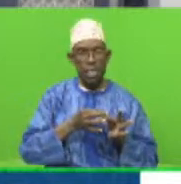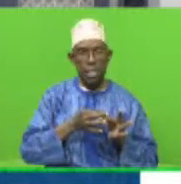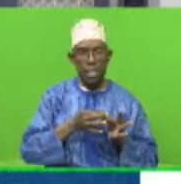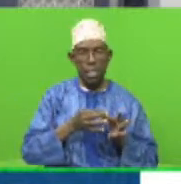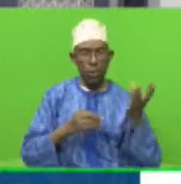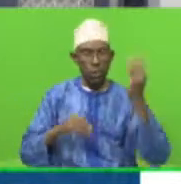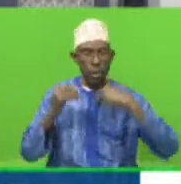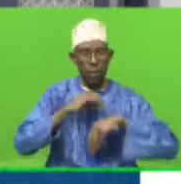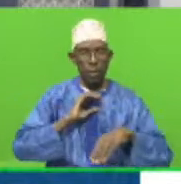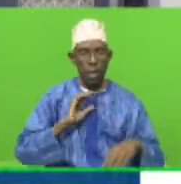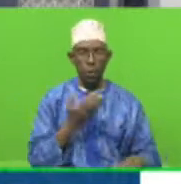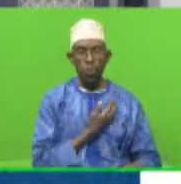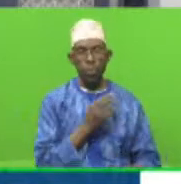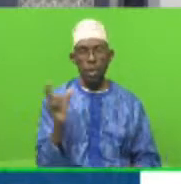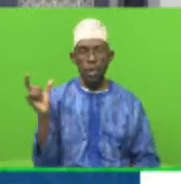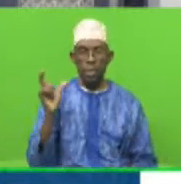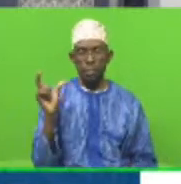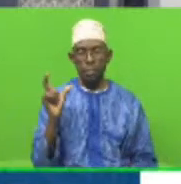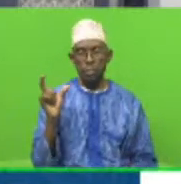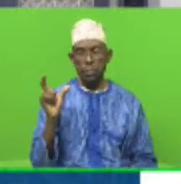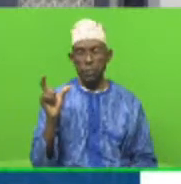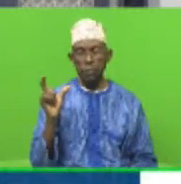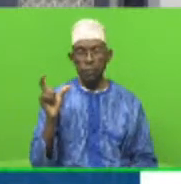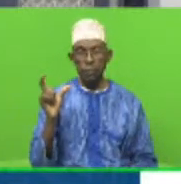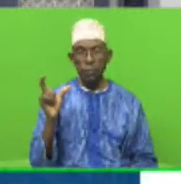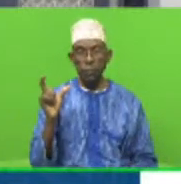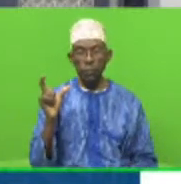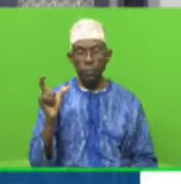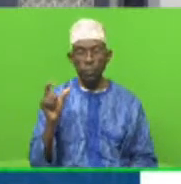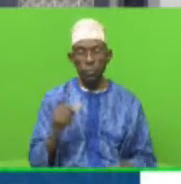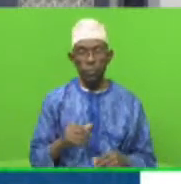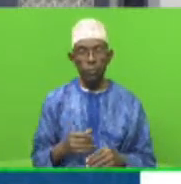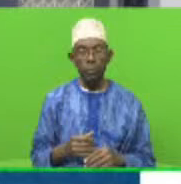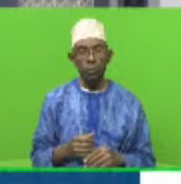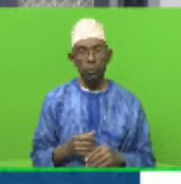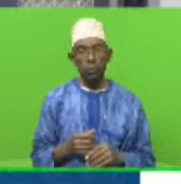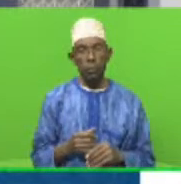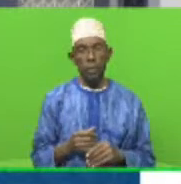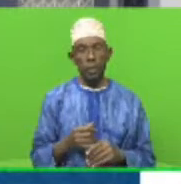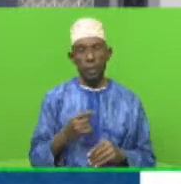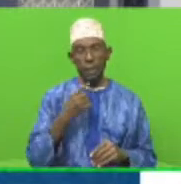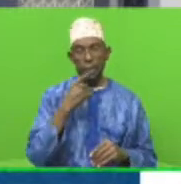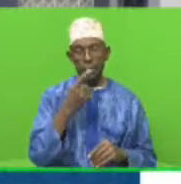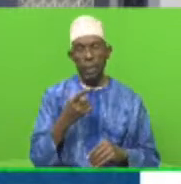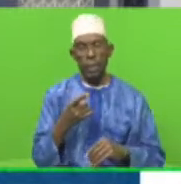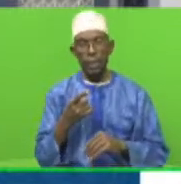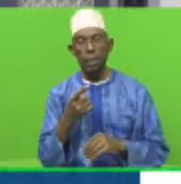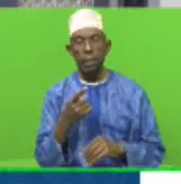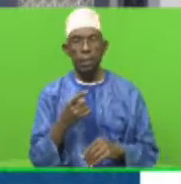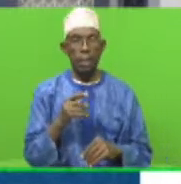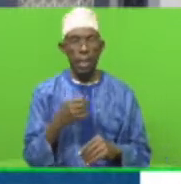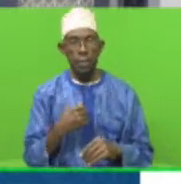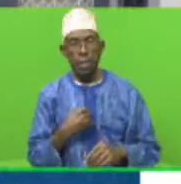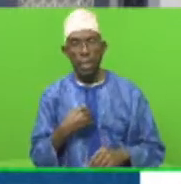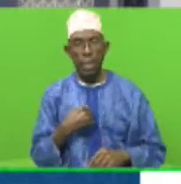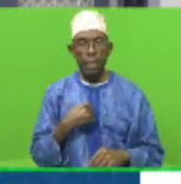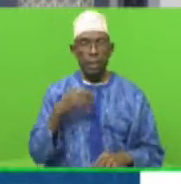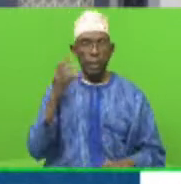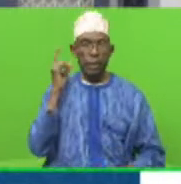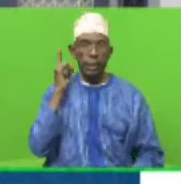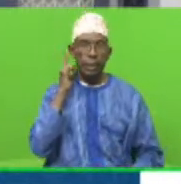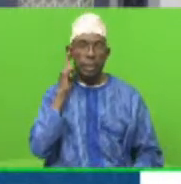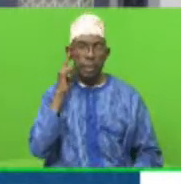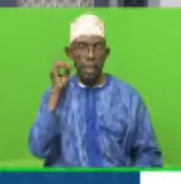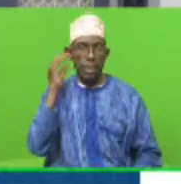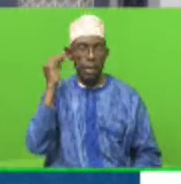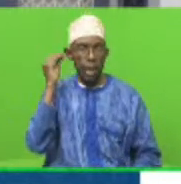religion. And Al-Imam Ibn Al-Qayyim fi Madarij Al-Salikin yaqul, Sami'tu Shaykh Al-Islam Ibn